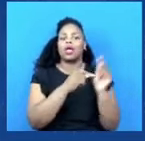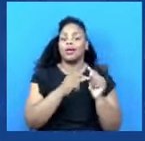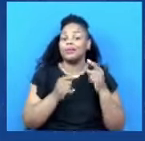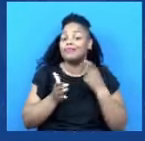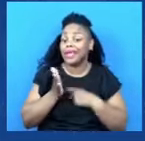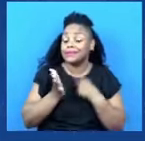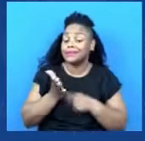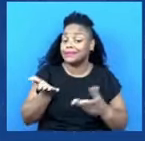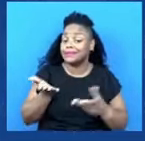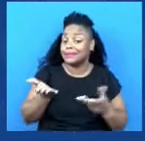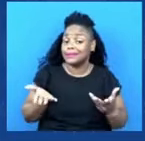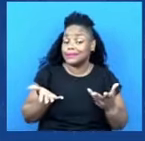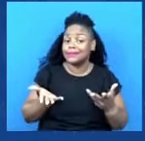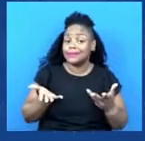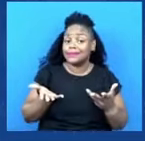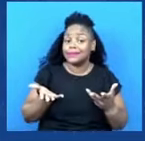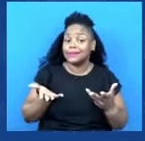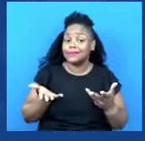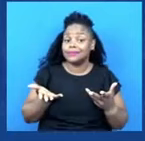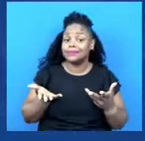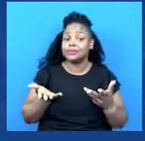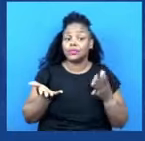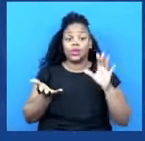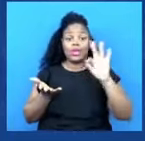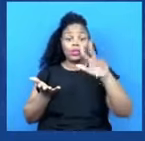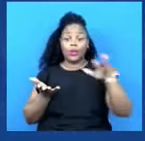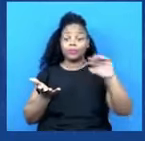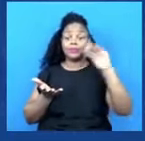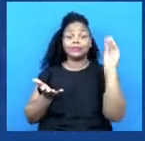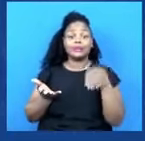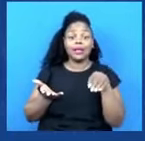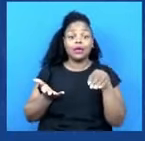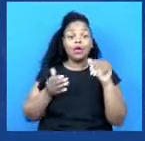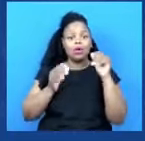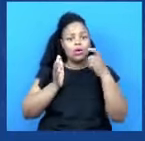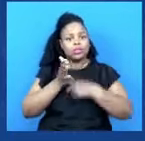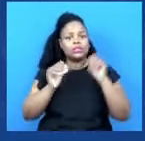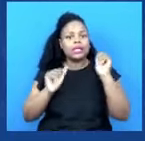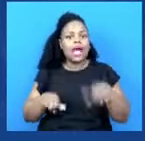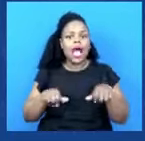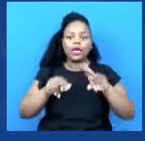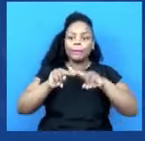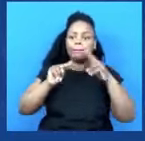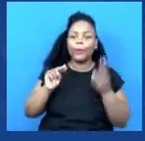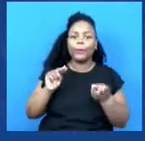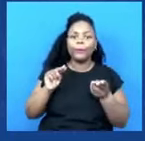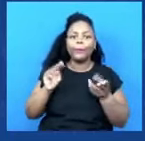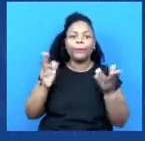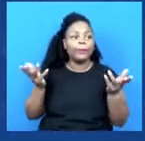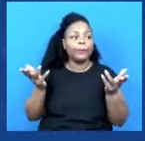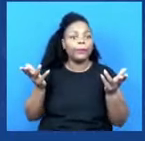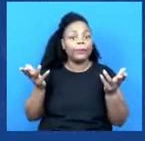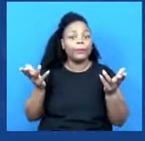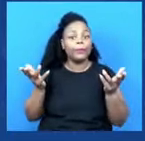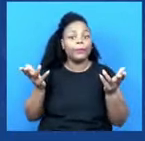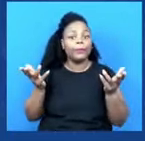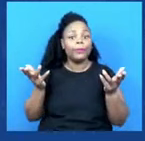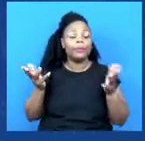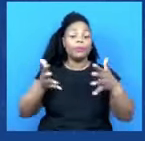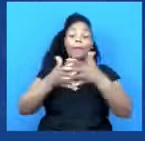25% to 33% and save $54 billion for consumers over the next 10 years. Makes a